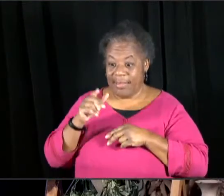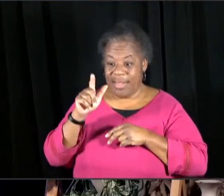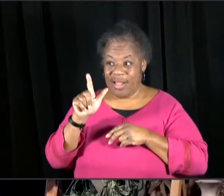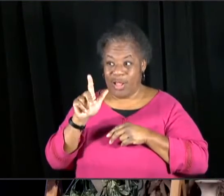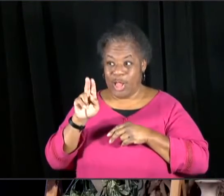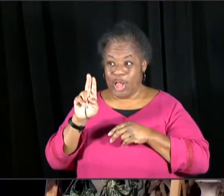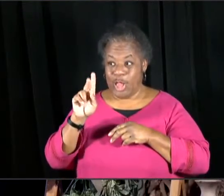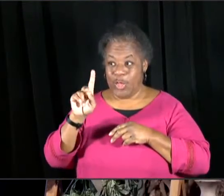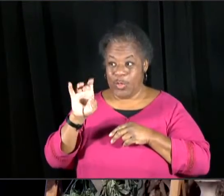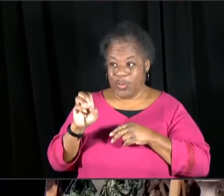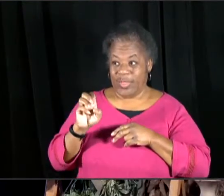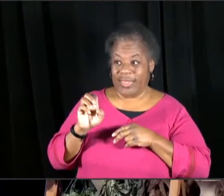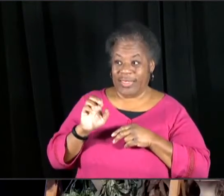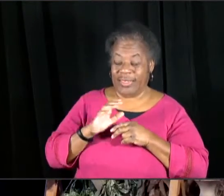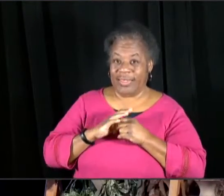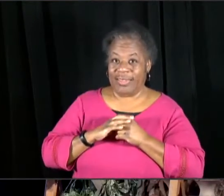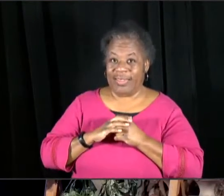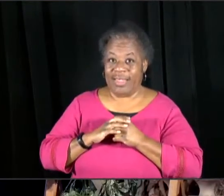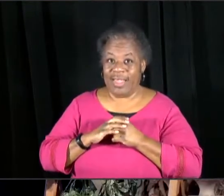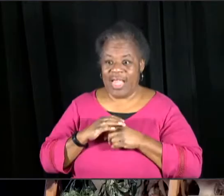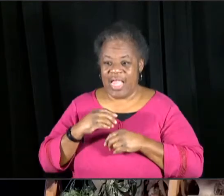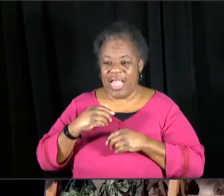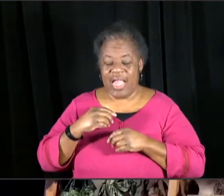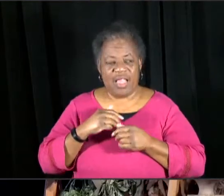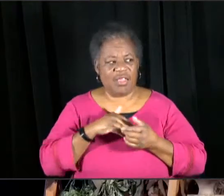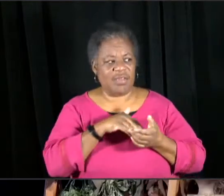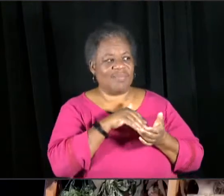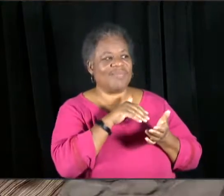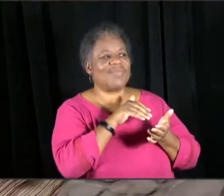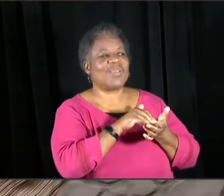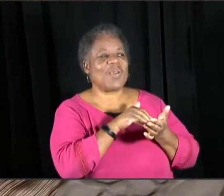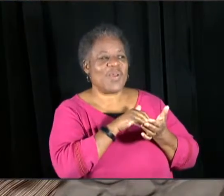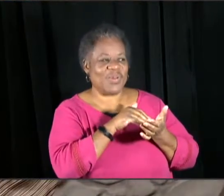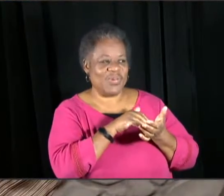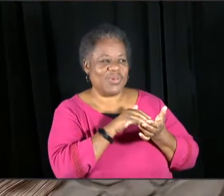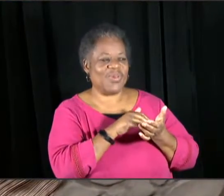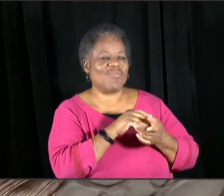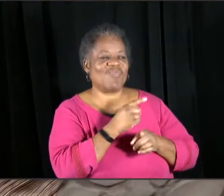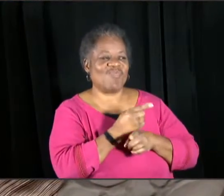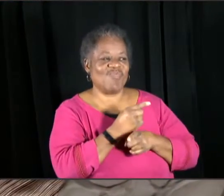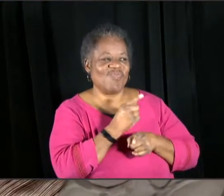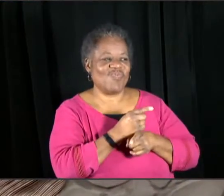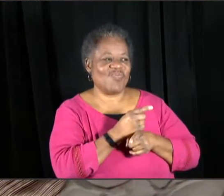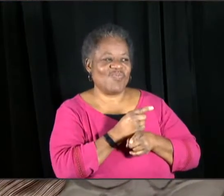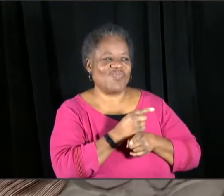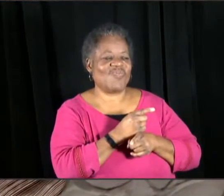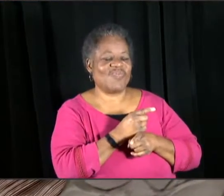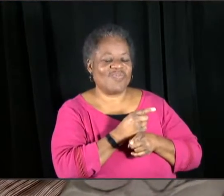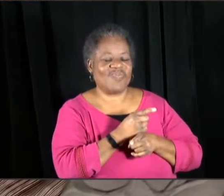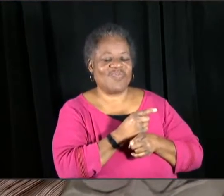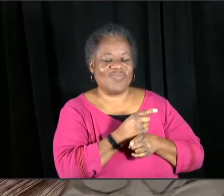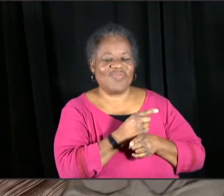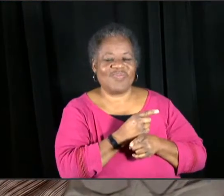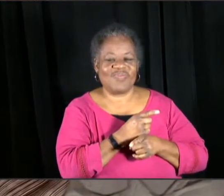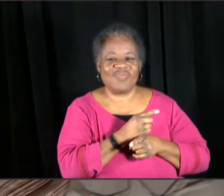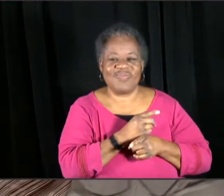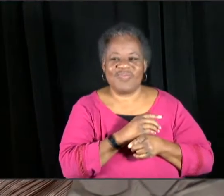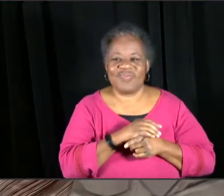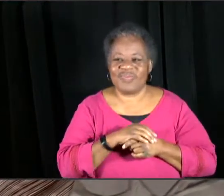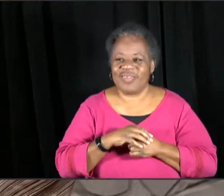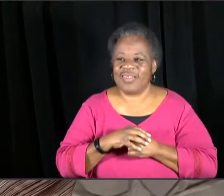began. "The doctor," she said. I couldn't tell if it was a compliment or not.